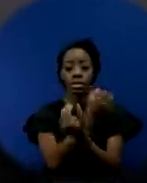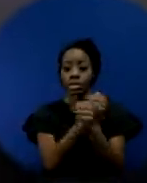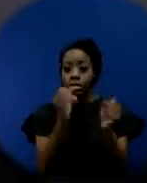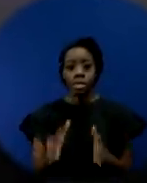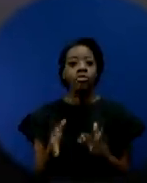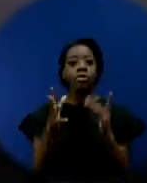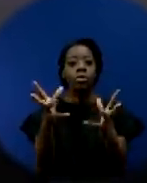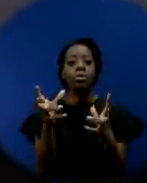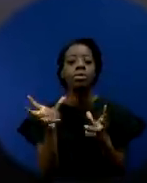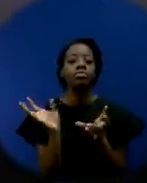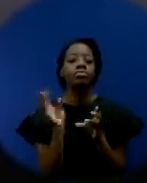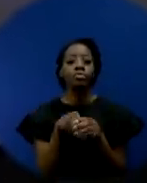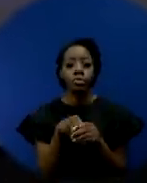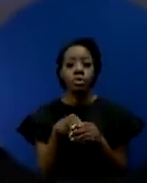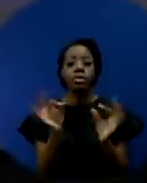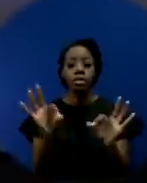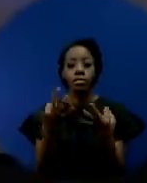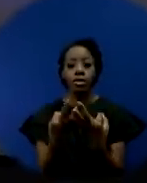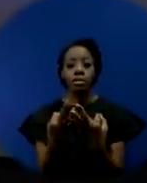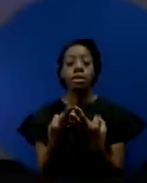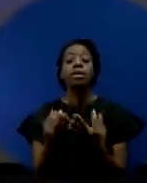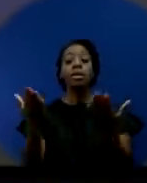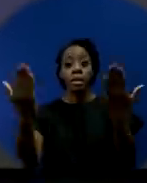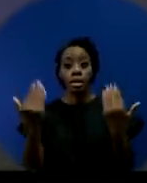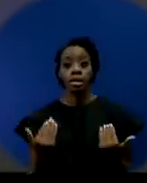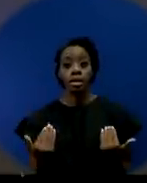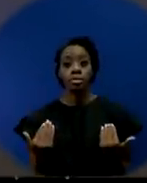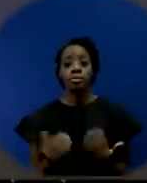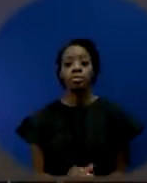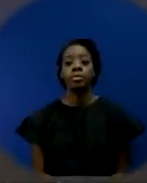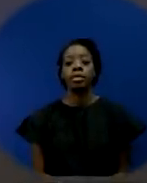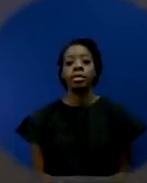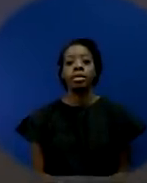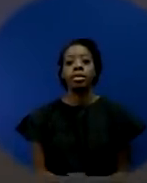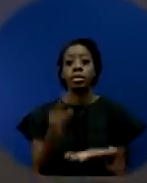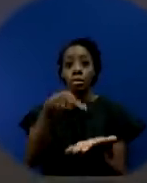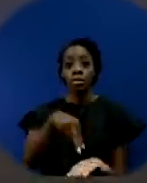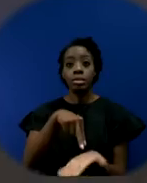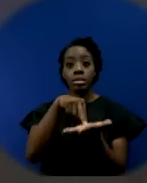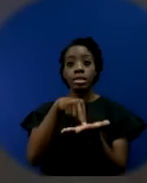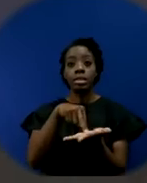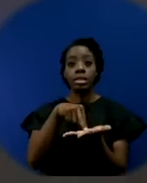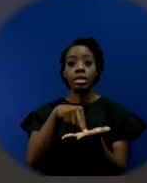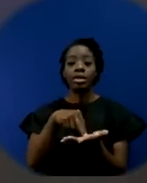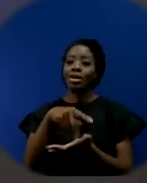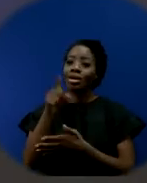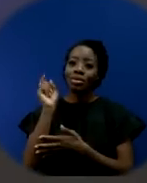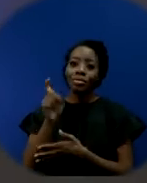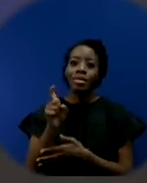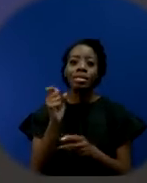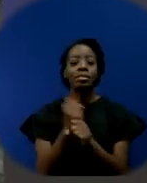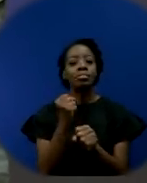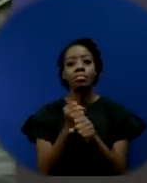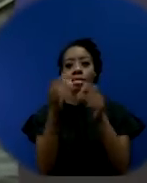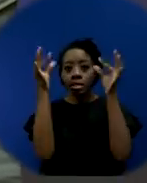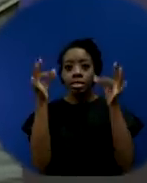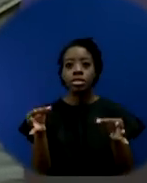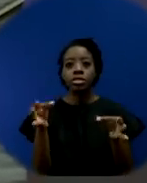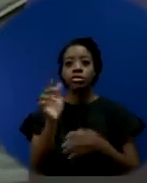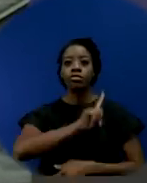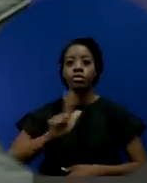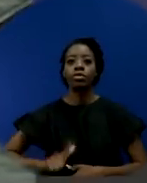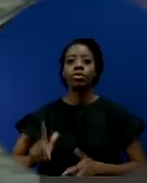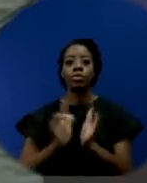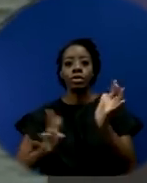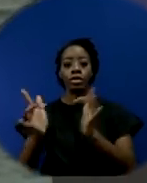part of that family. I want you to come toward us now. The Hallers are going to come and stand with me. And while they're standing with me, if you need to make a decision for the Lord Jesus Christ, I want you to start